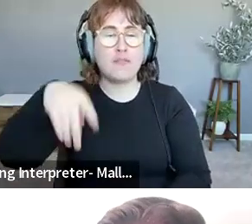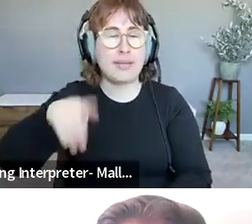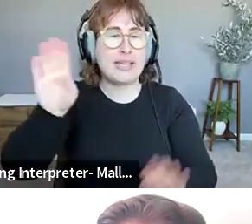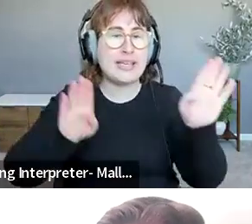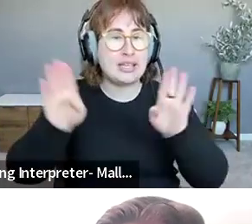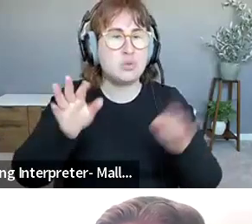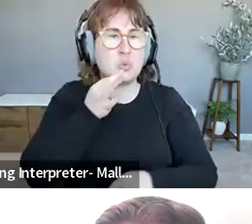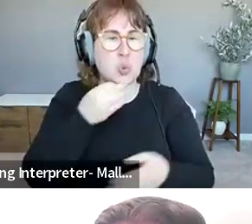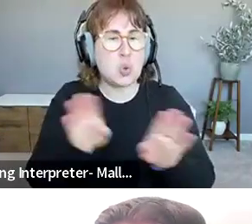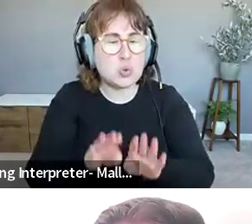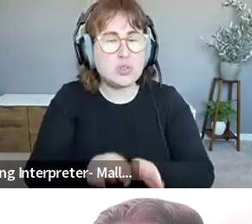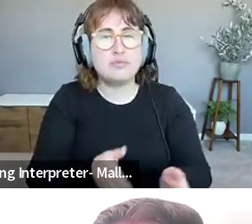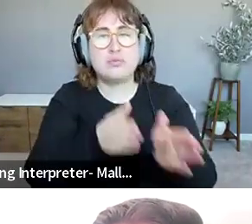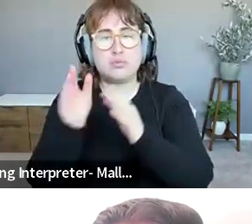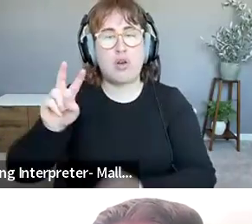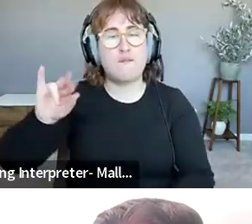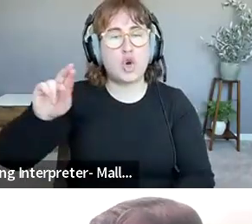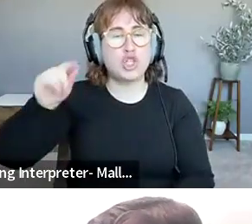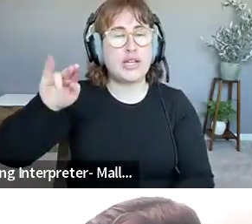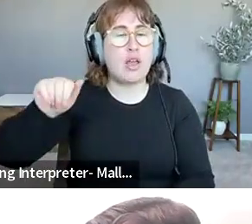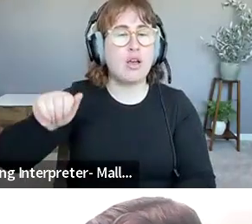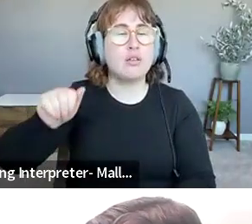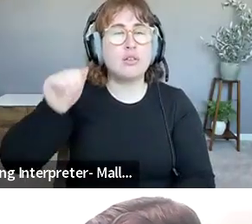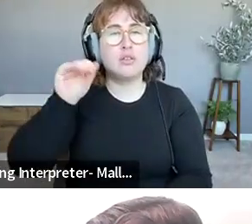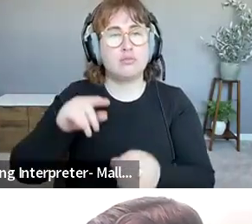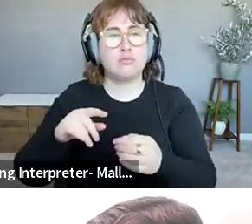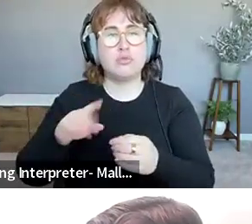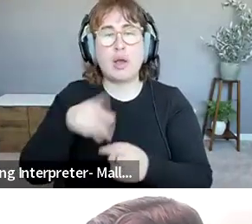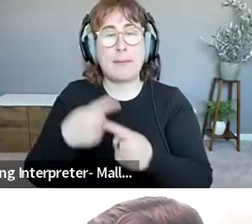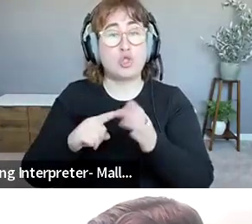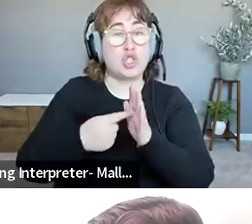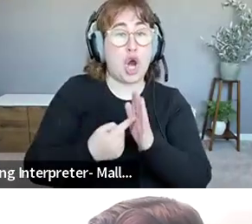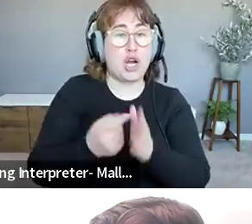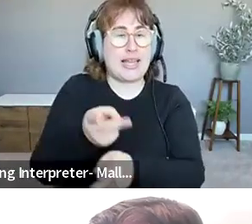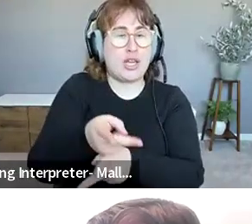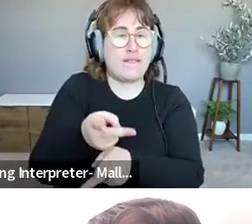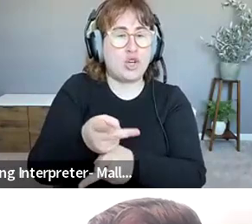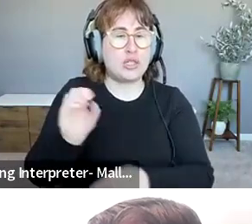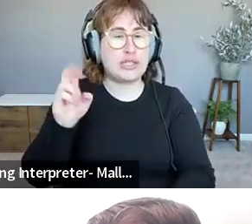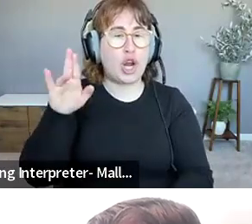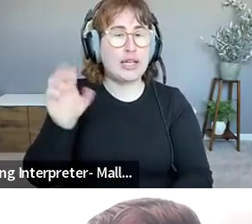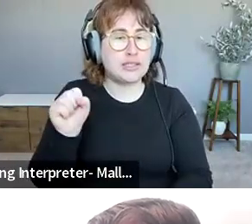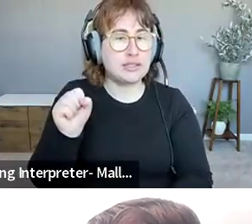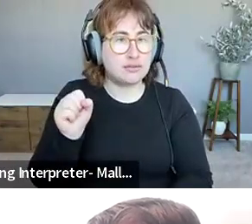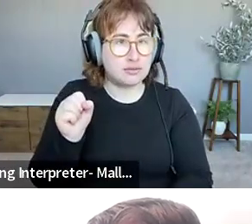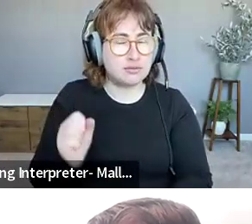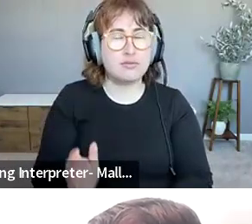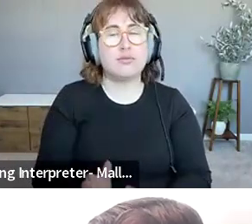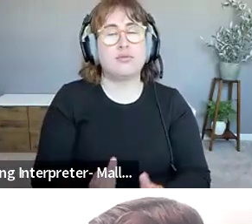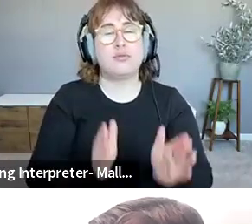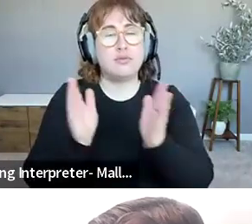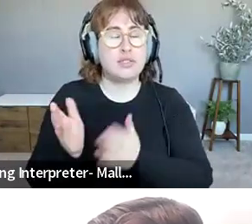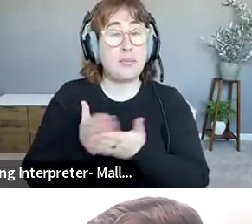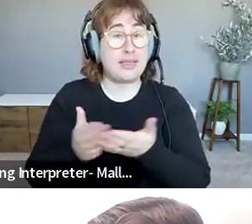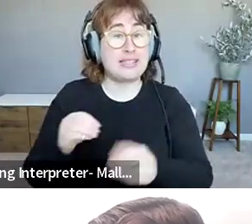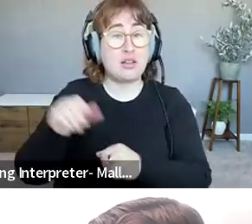soon. We have Virginia talking about the Start Caregiver series that they're doing. We've got some things in the